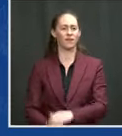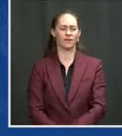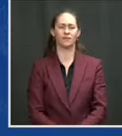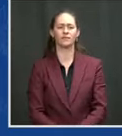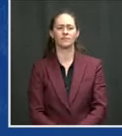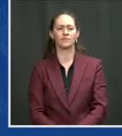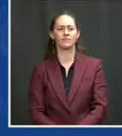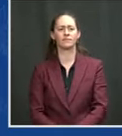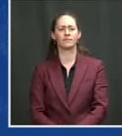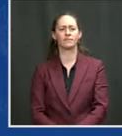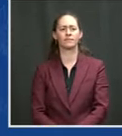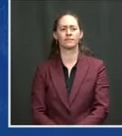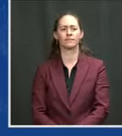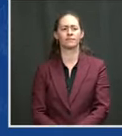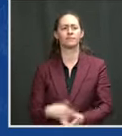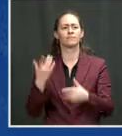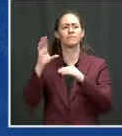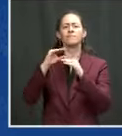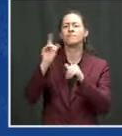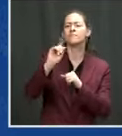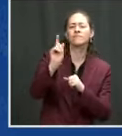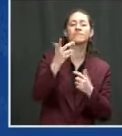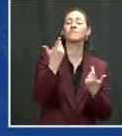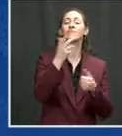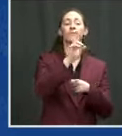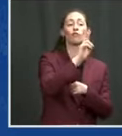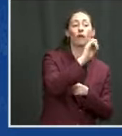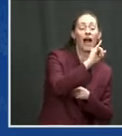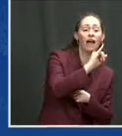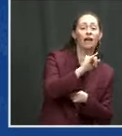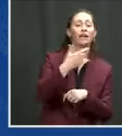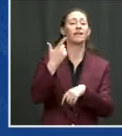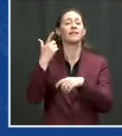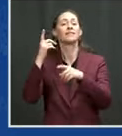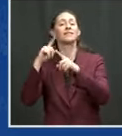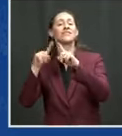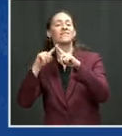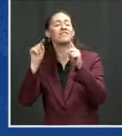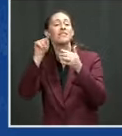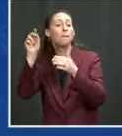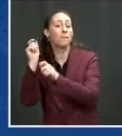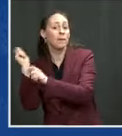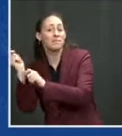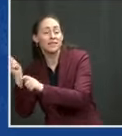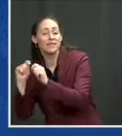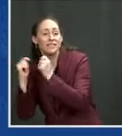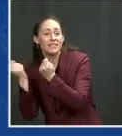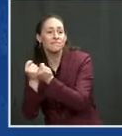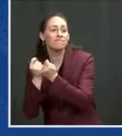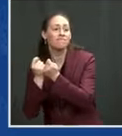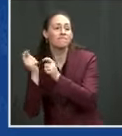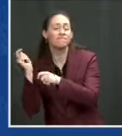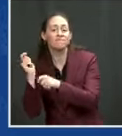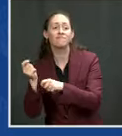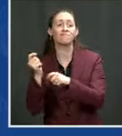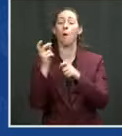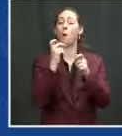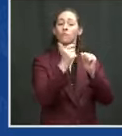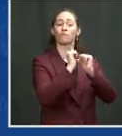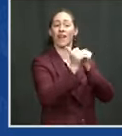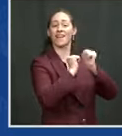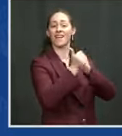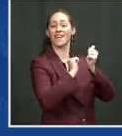minor league baseball team, Charlie knows so well, and the Oxford Plains Speedway, our biggest racetrack, to get free tickets to a ballgame or